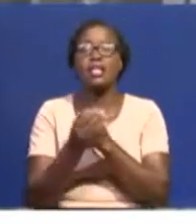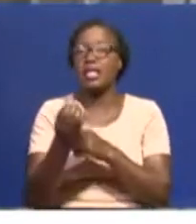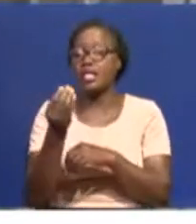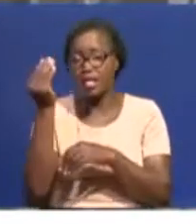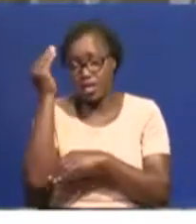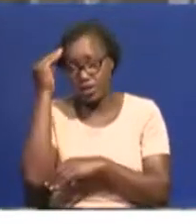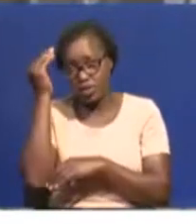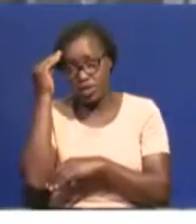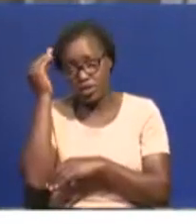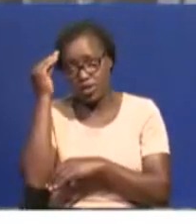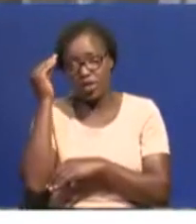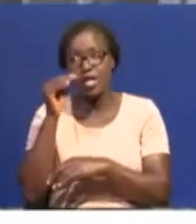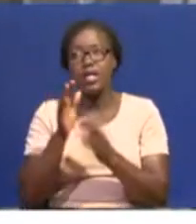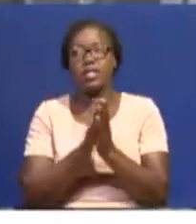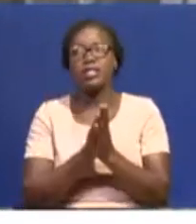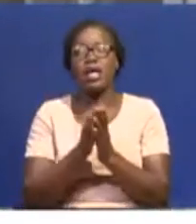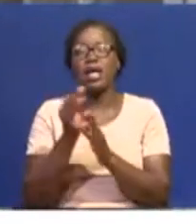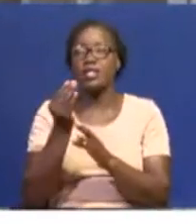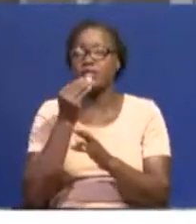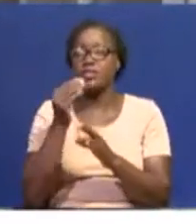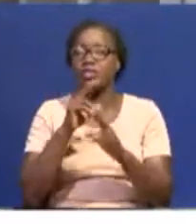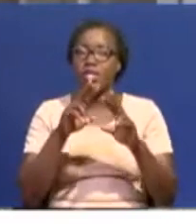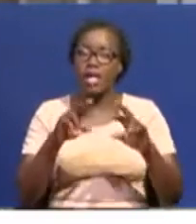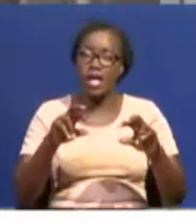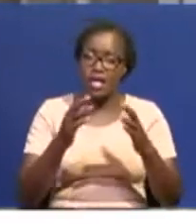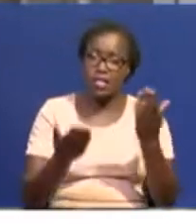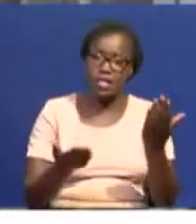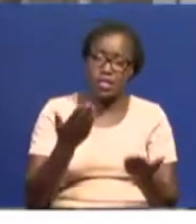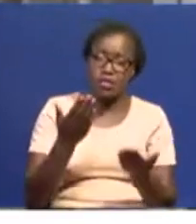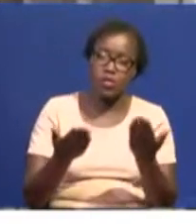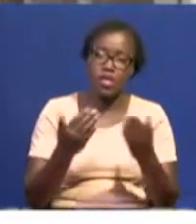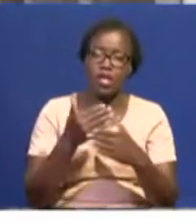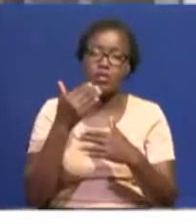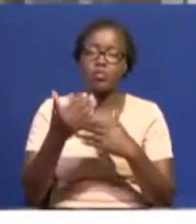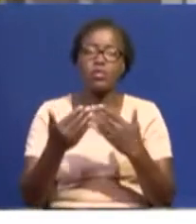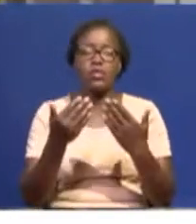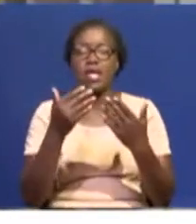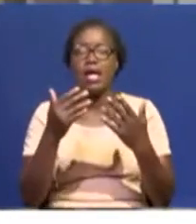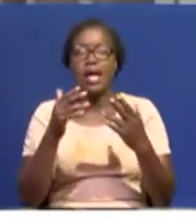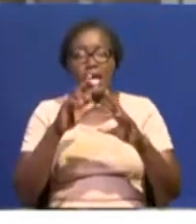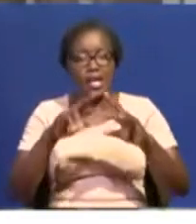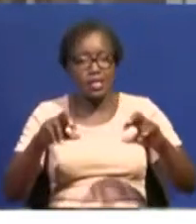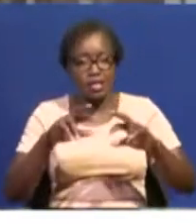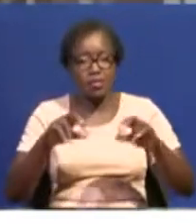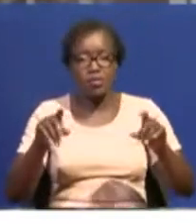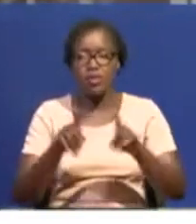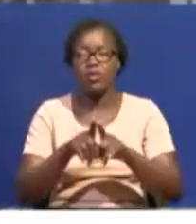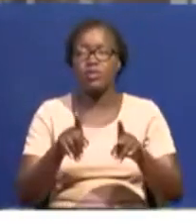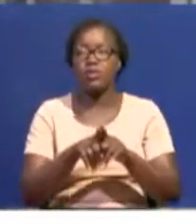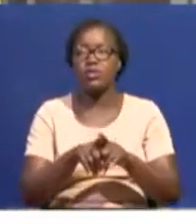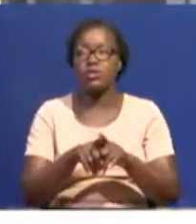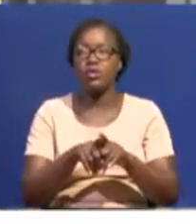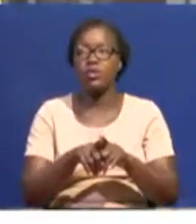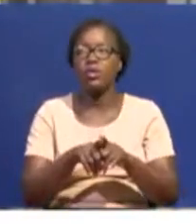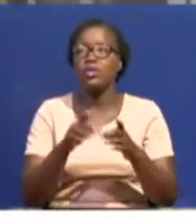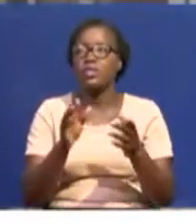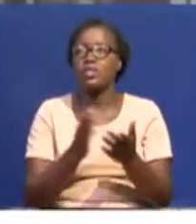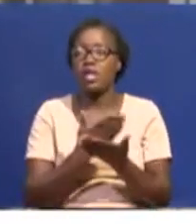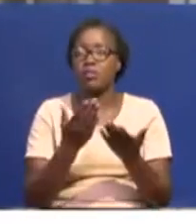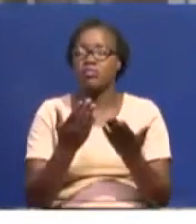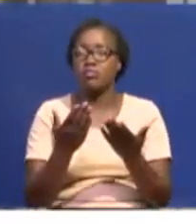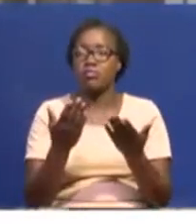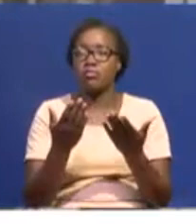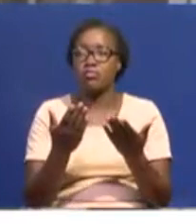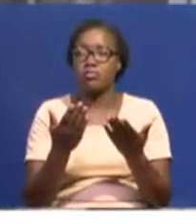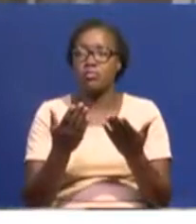also doing nutrition assessment, anthropometric assessment. We are also doing some behavioral assessment, and we